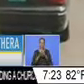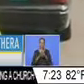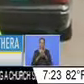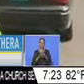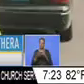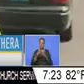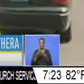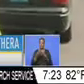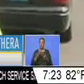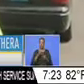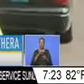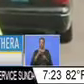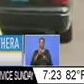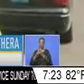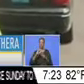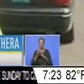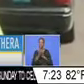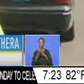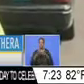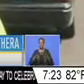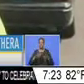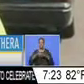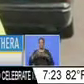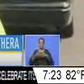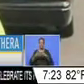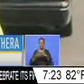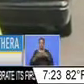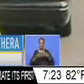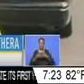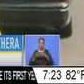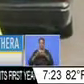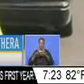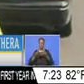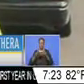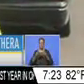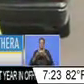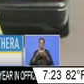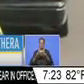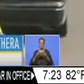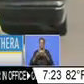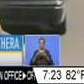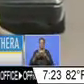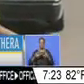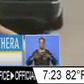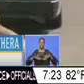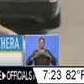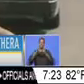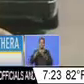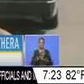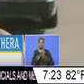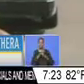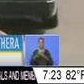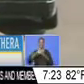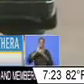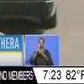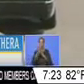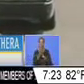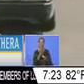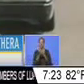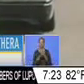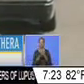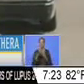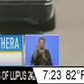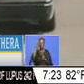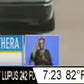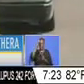not just our local persons in our communities, but also I think that youth sports and culture, again, with the